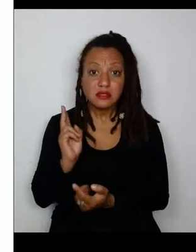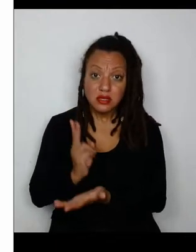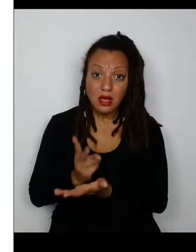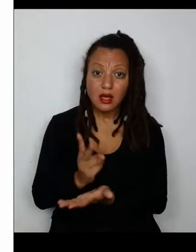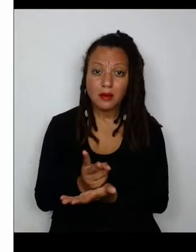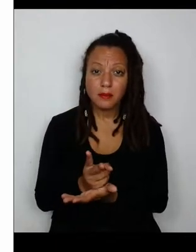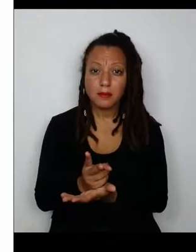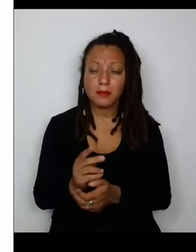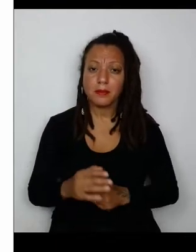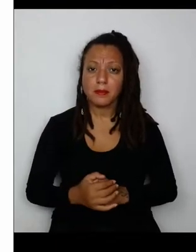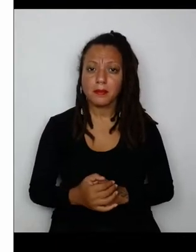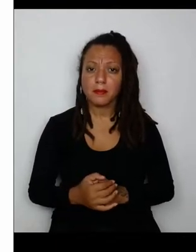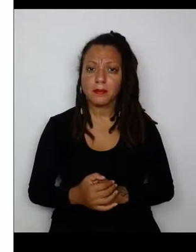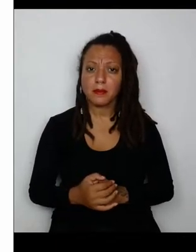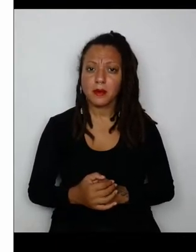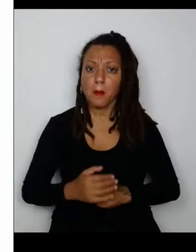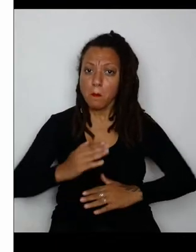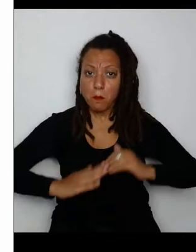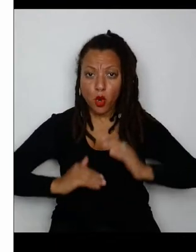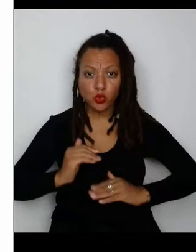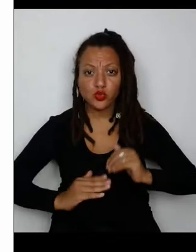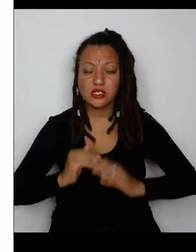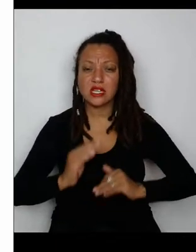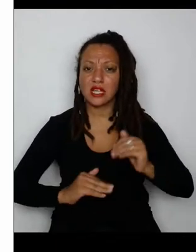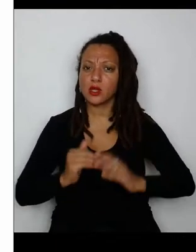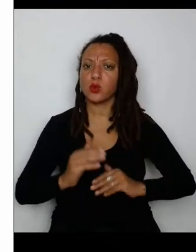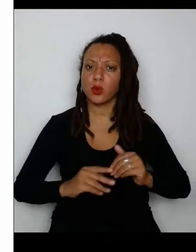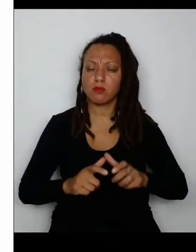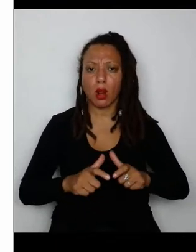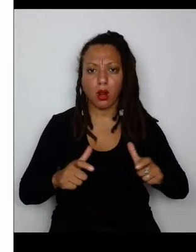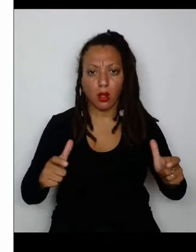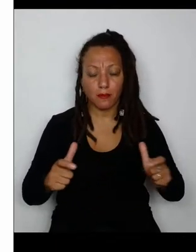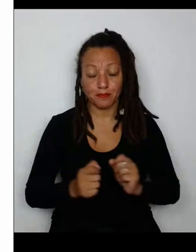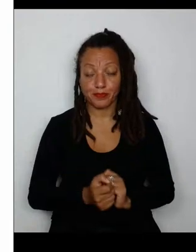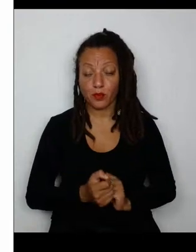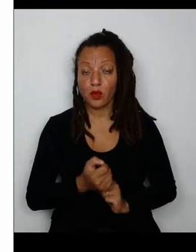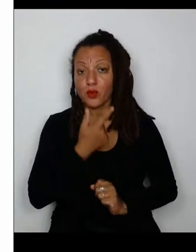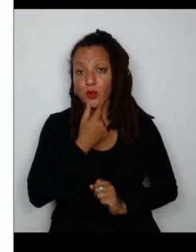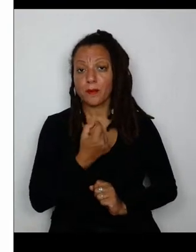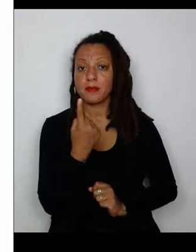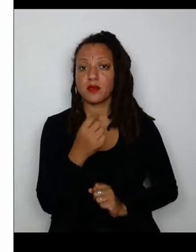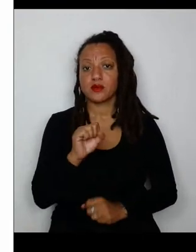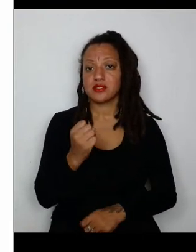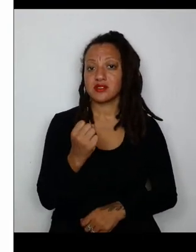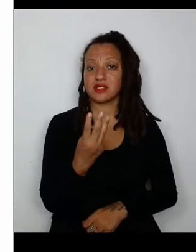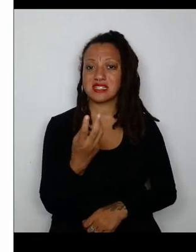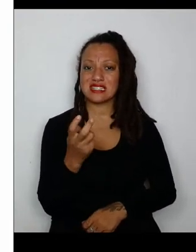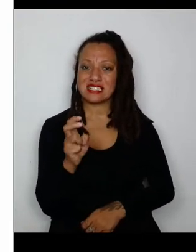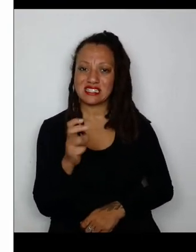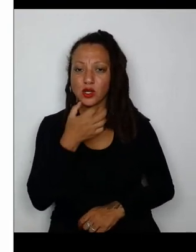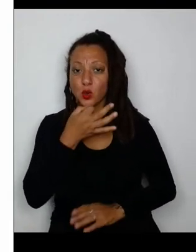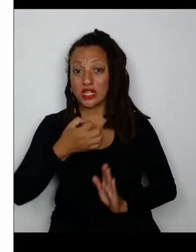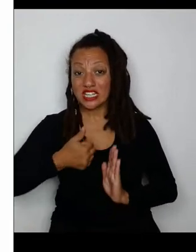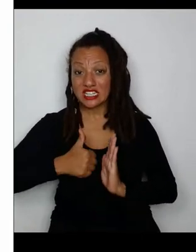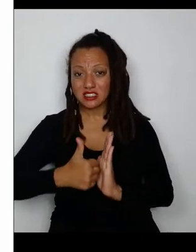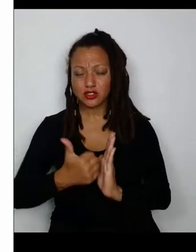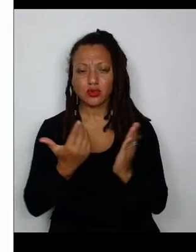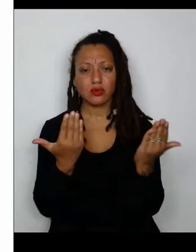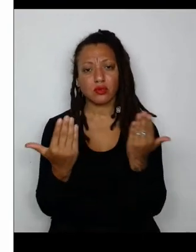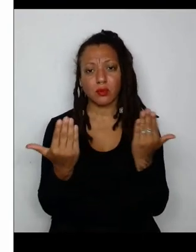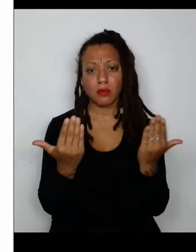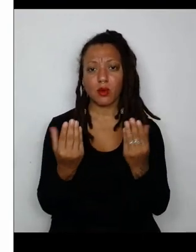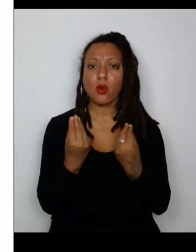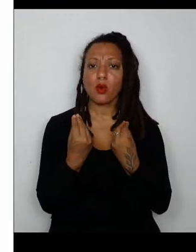this led one critic in 1835 to compare the continual recycling of styles in the fashion